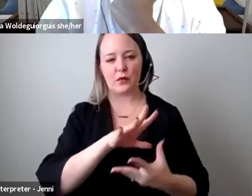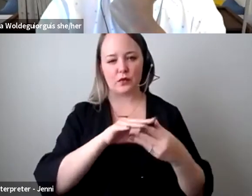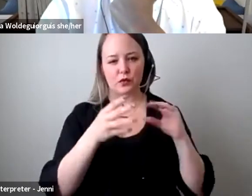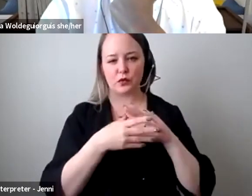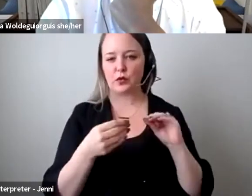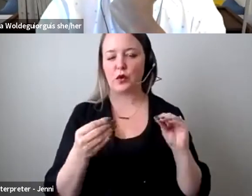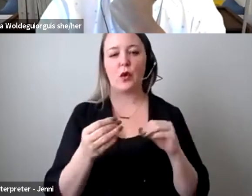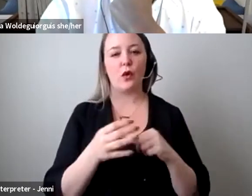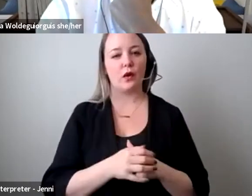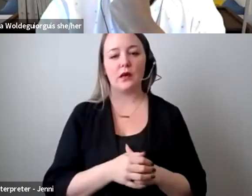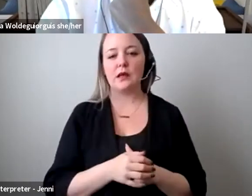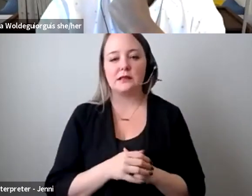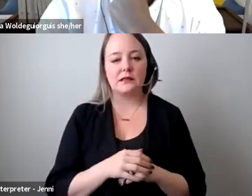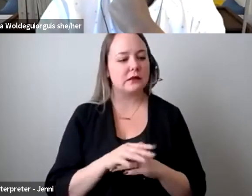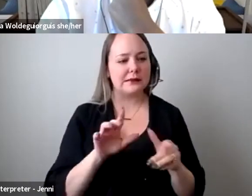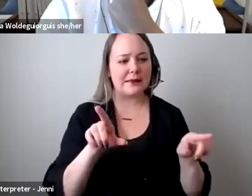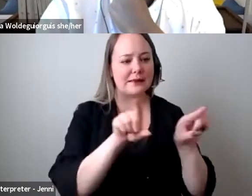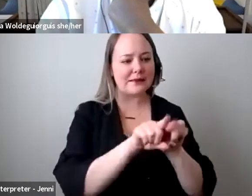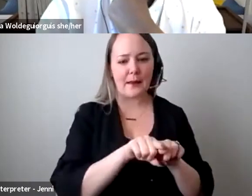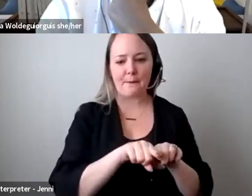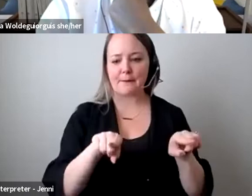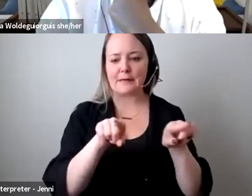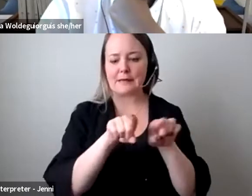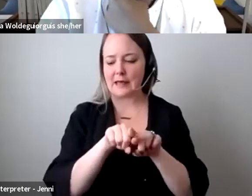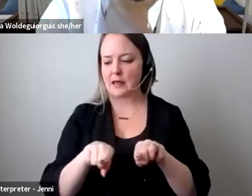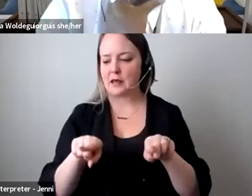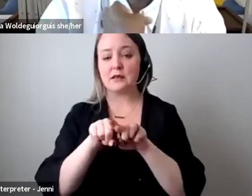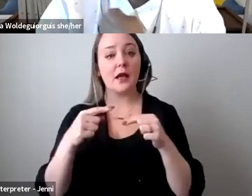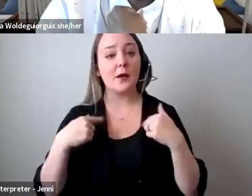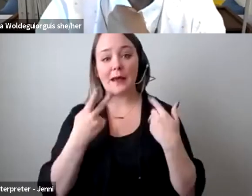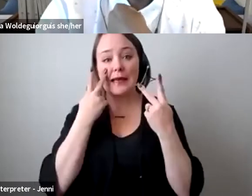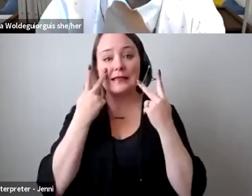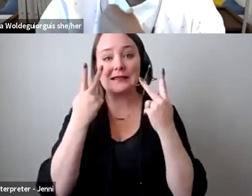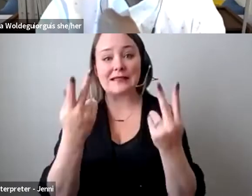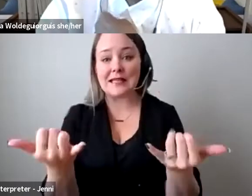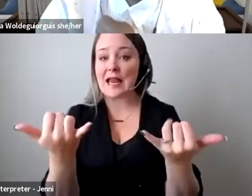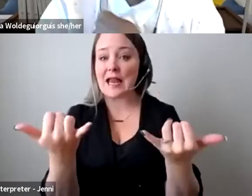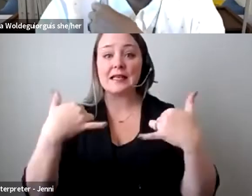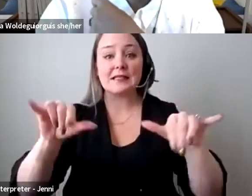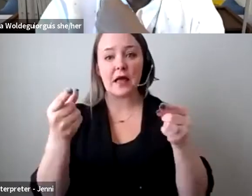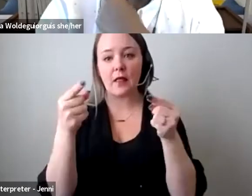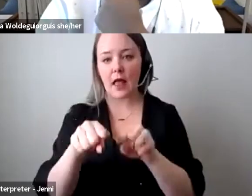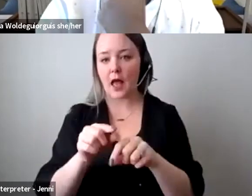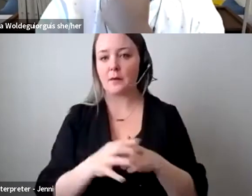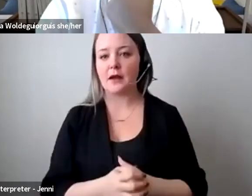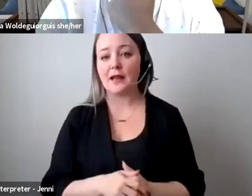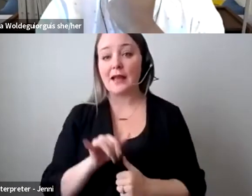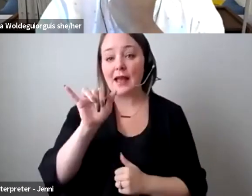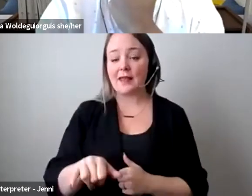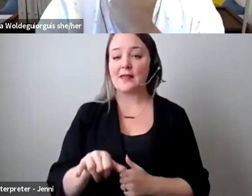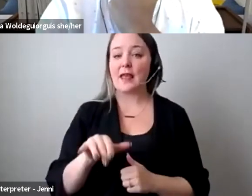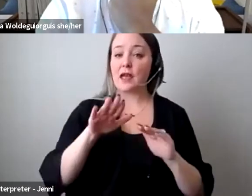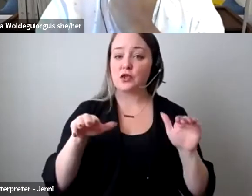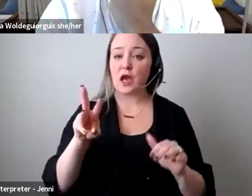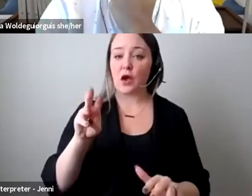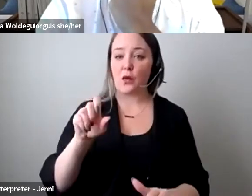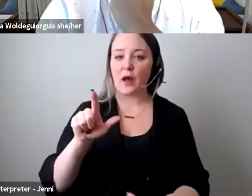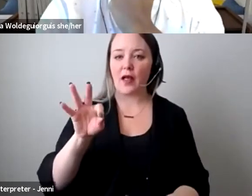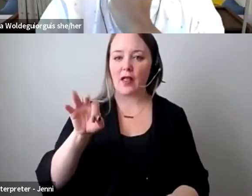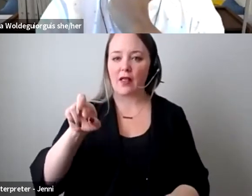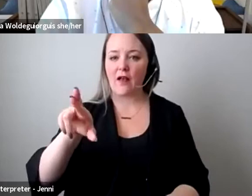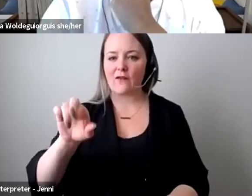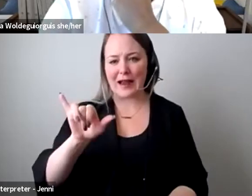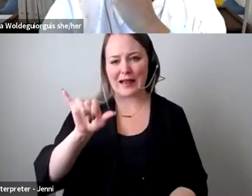was nothing new. And until today, I can see that it's still happening. And that's what the child welfare was about,